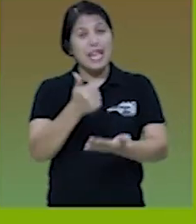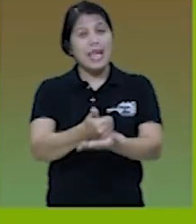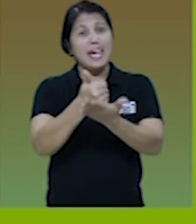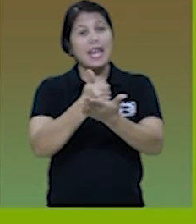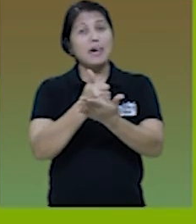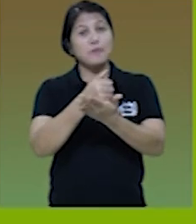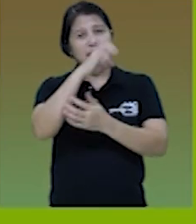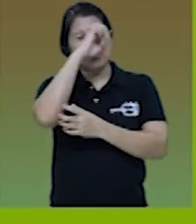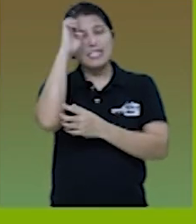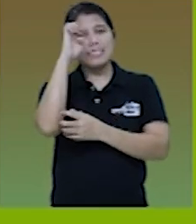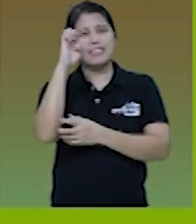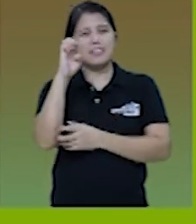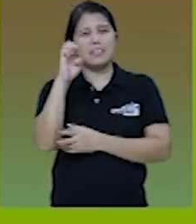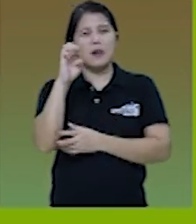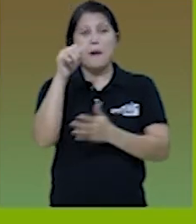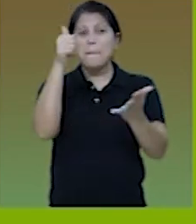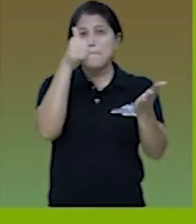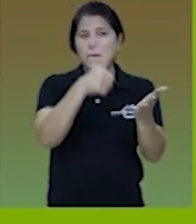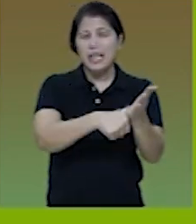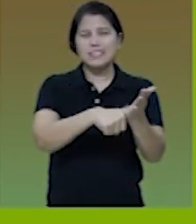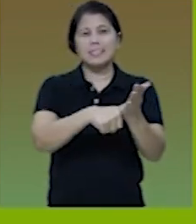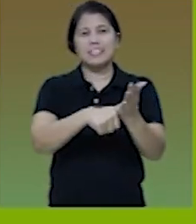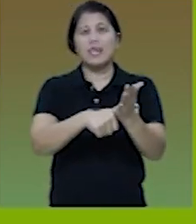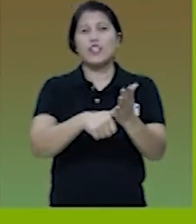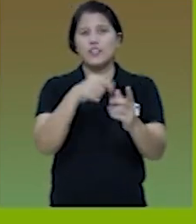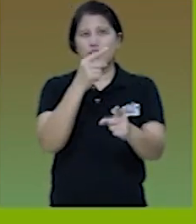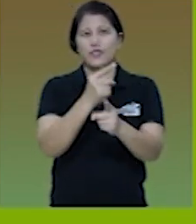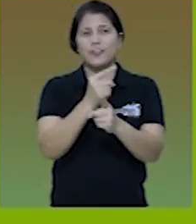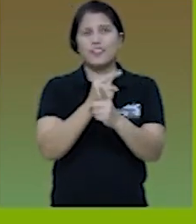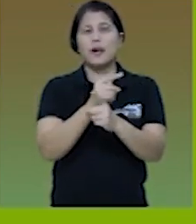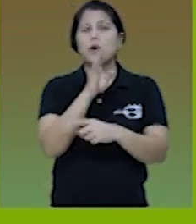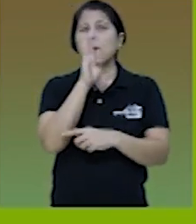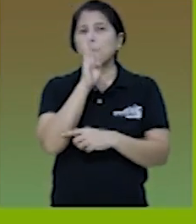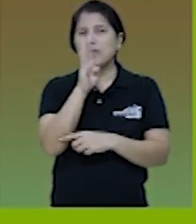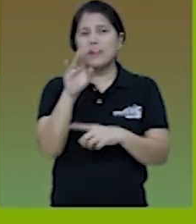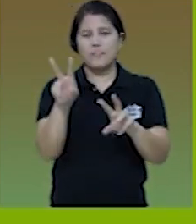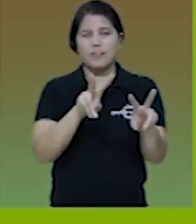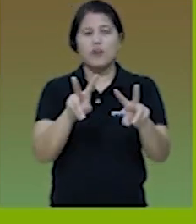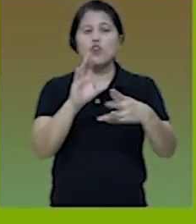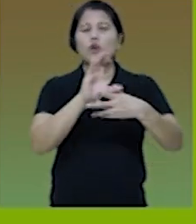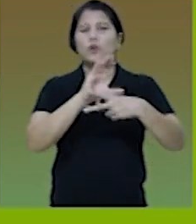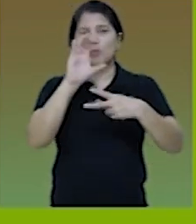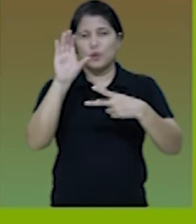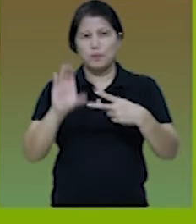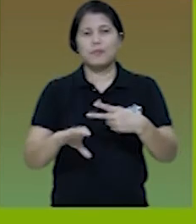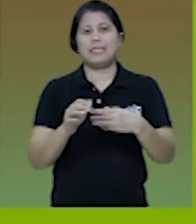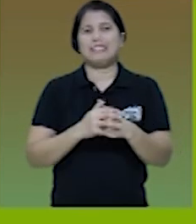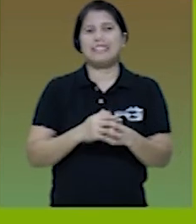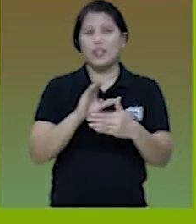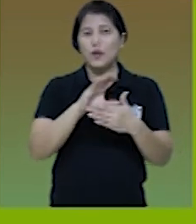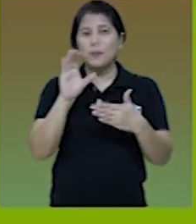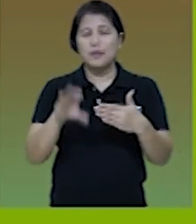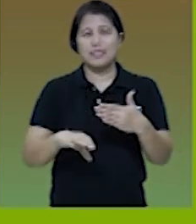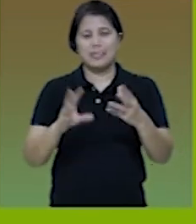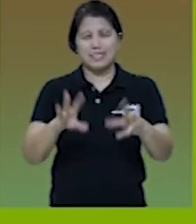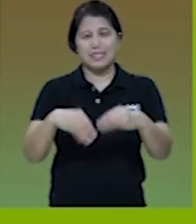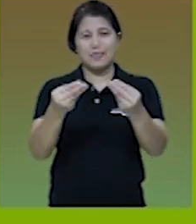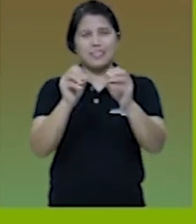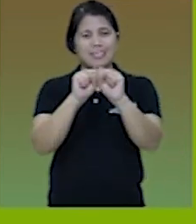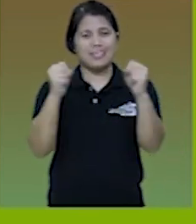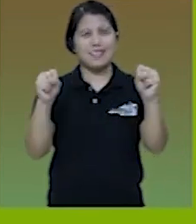Help Eliz press the correct button of be verb to complete each given sentence. Let's